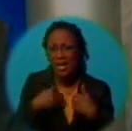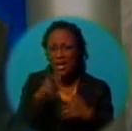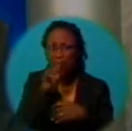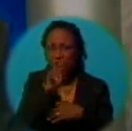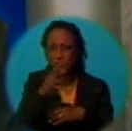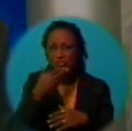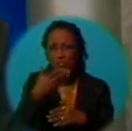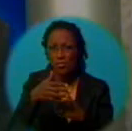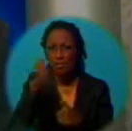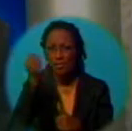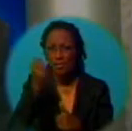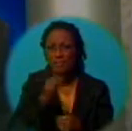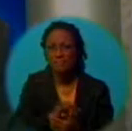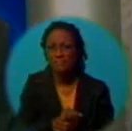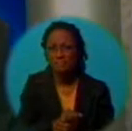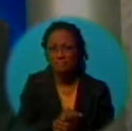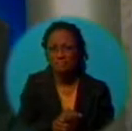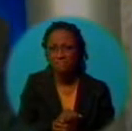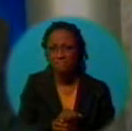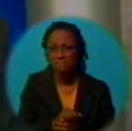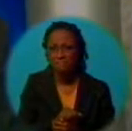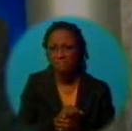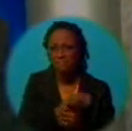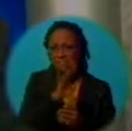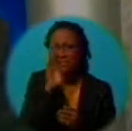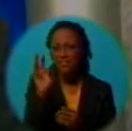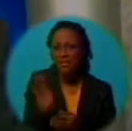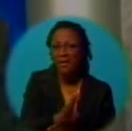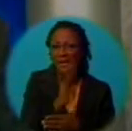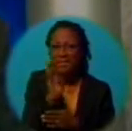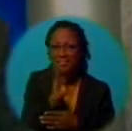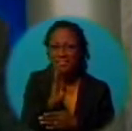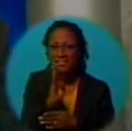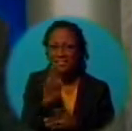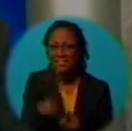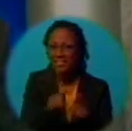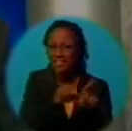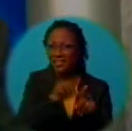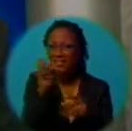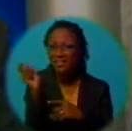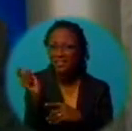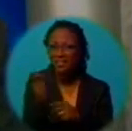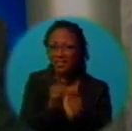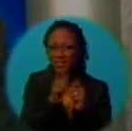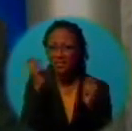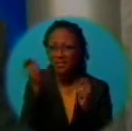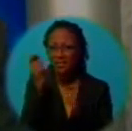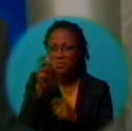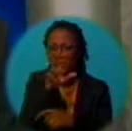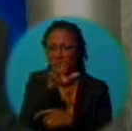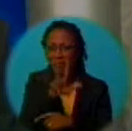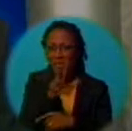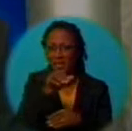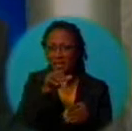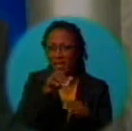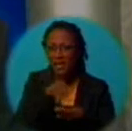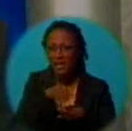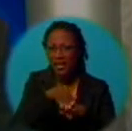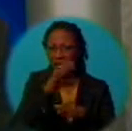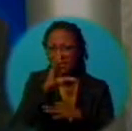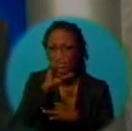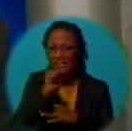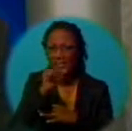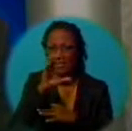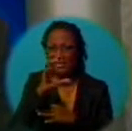in the clean and jerk. Barbados also won three medals at the Central American and Caribbean Youth Chess Championships,